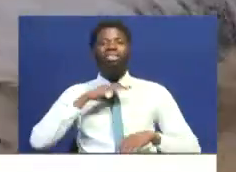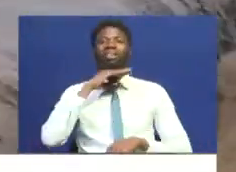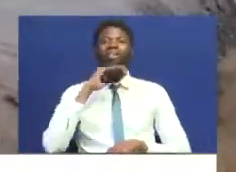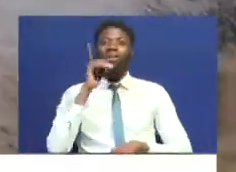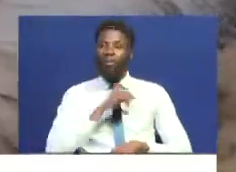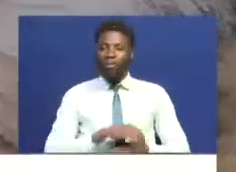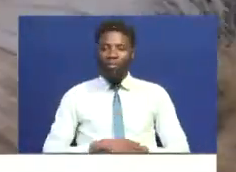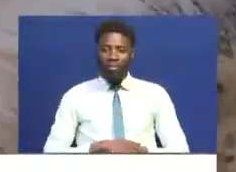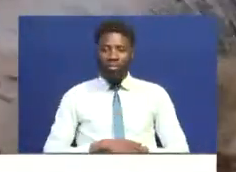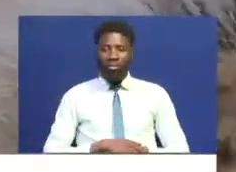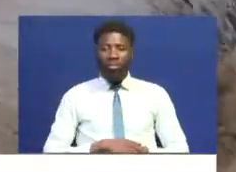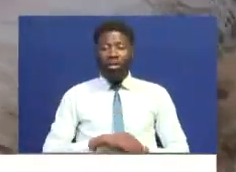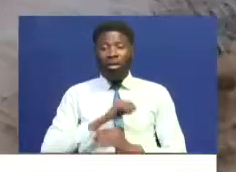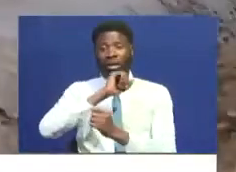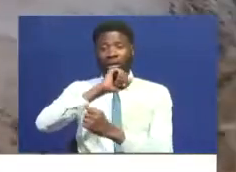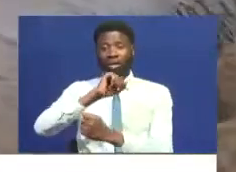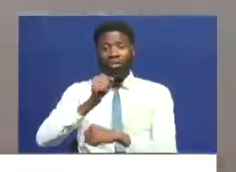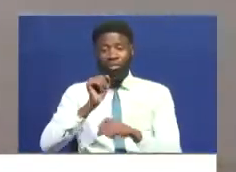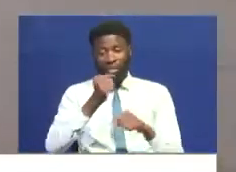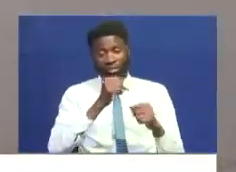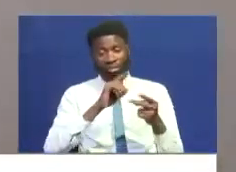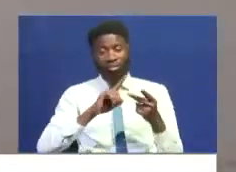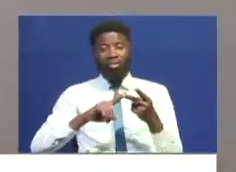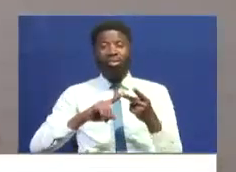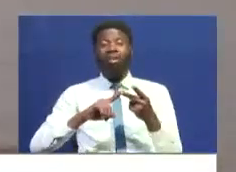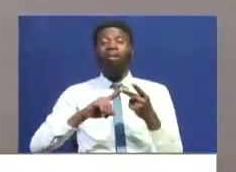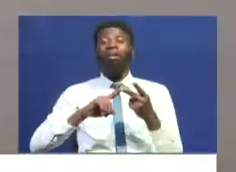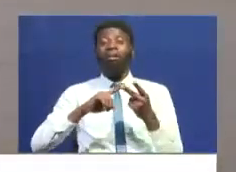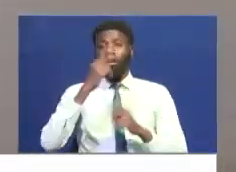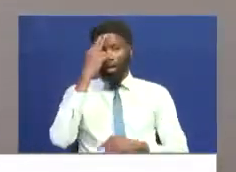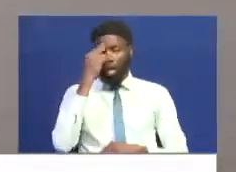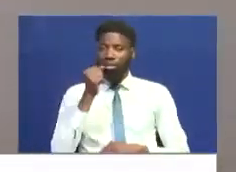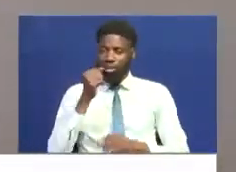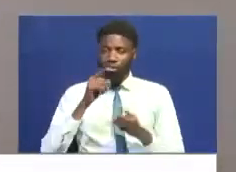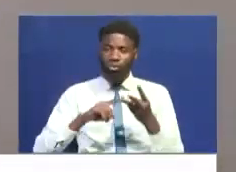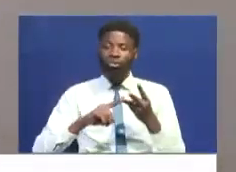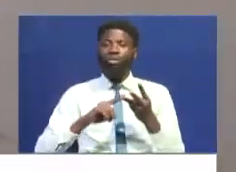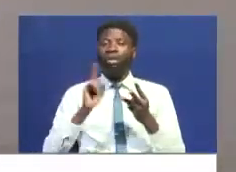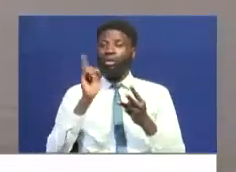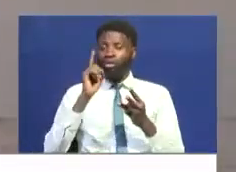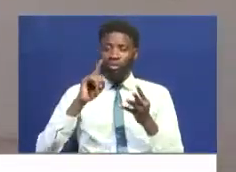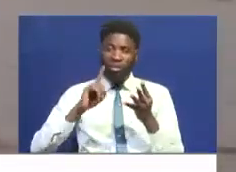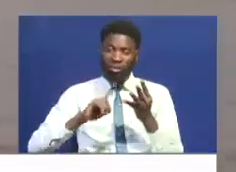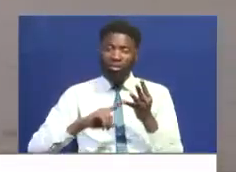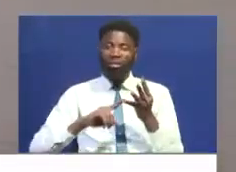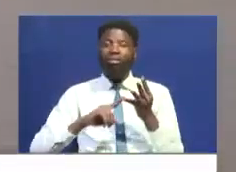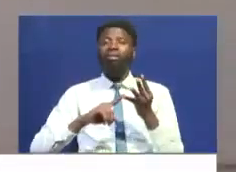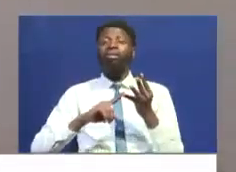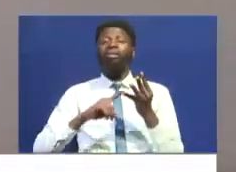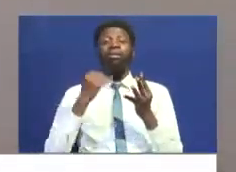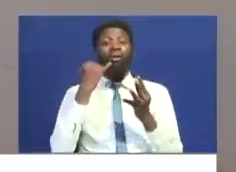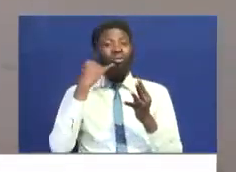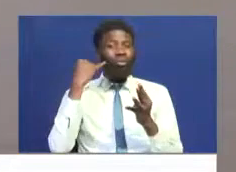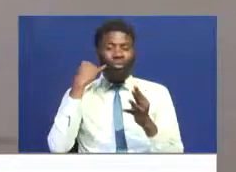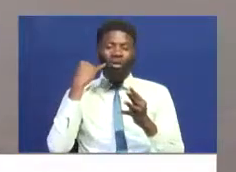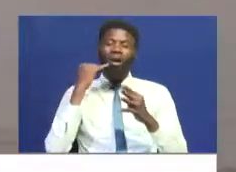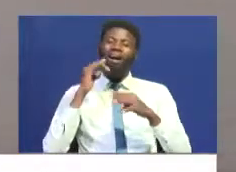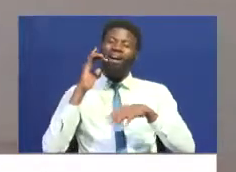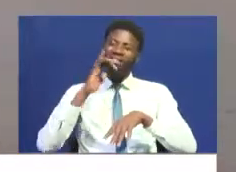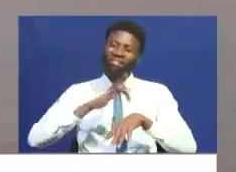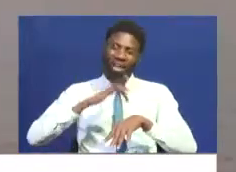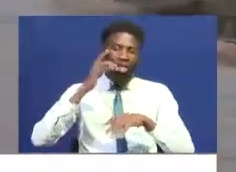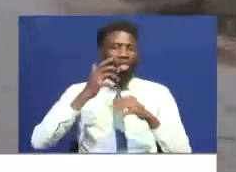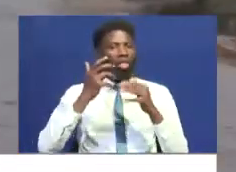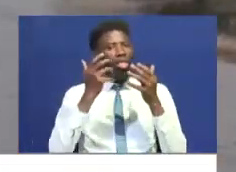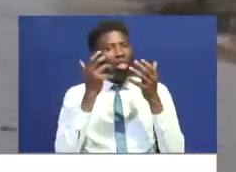The counties of Homa Bay, Kajiado, Nakuru, Mandera, and Nairobi are the worst hit counties. Please take note, Homa Bay,